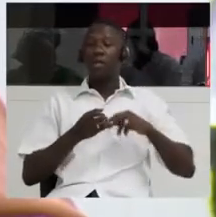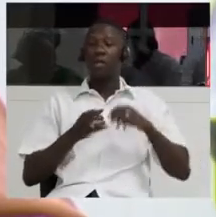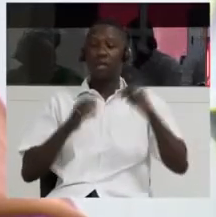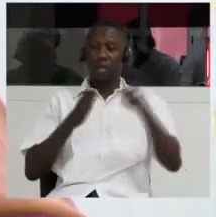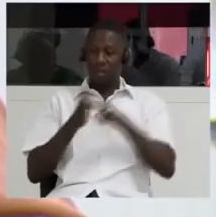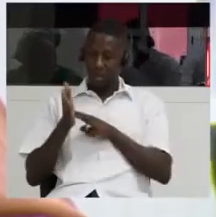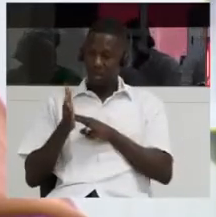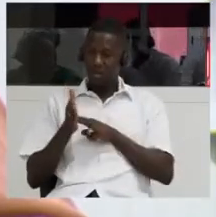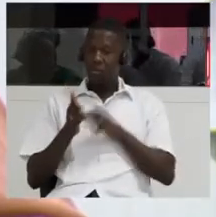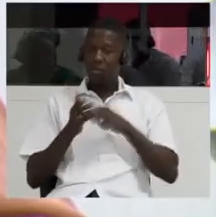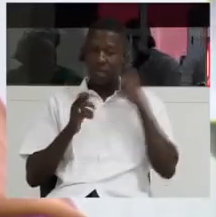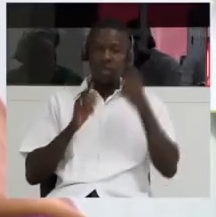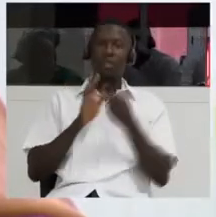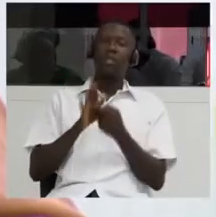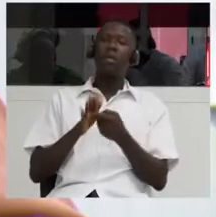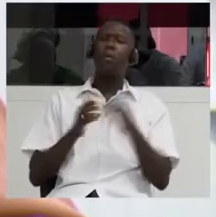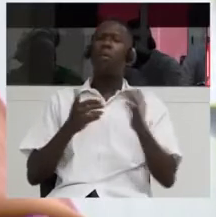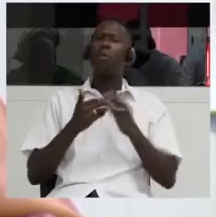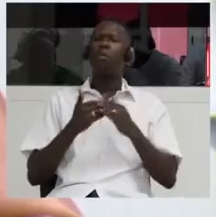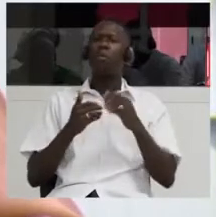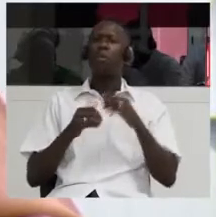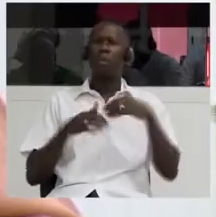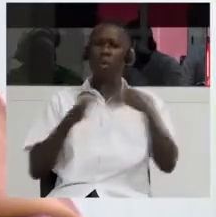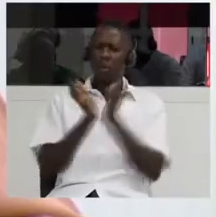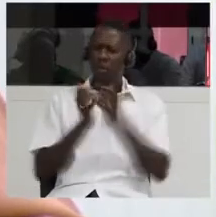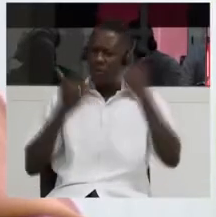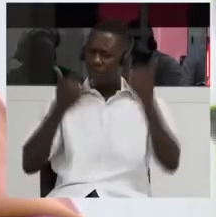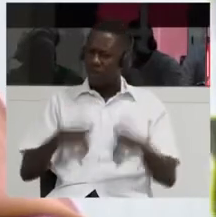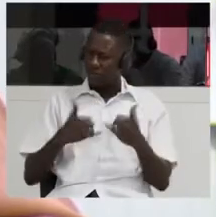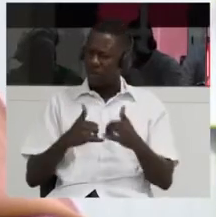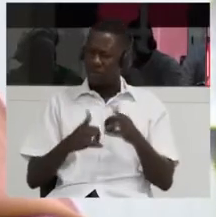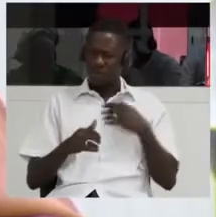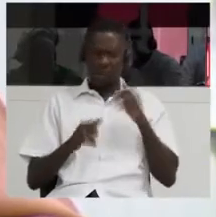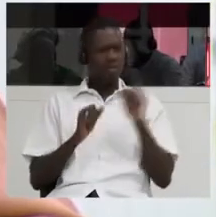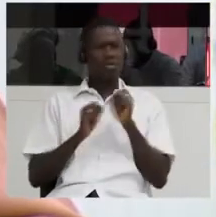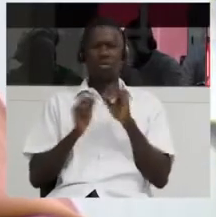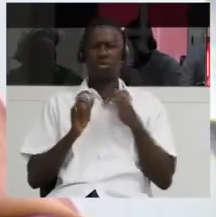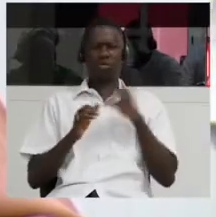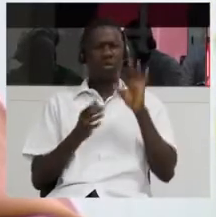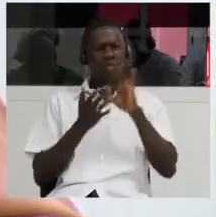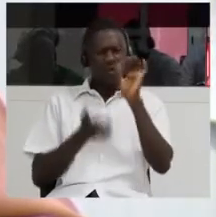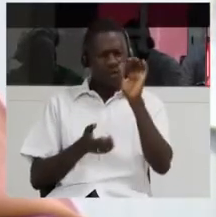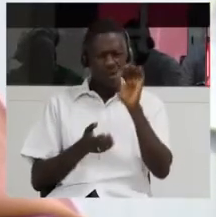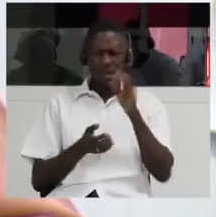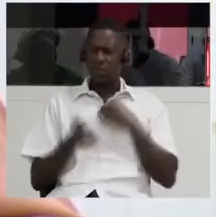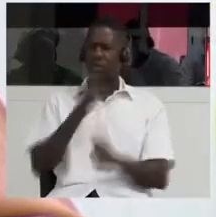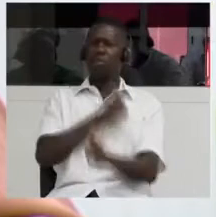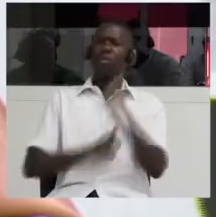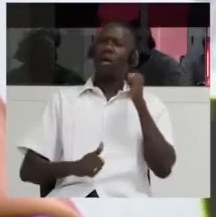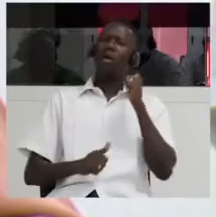so they cannot afford to release all of us and select a new batch. So we decided to back squad us, that